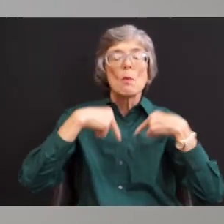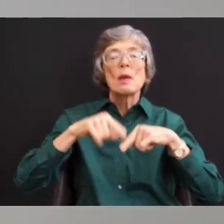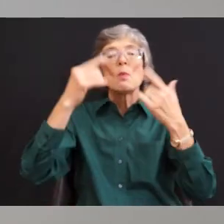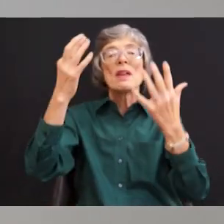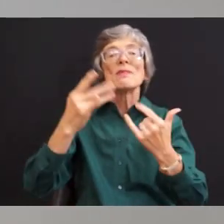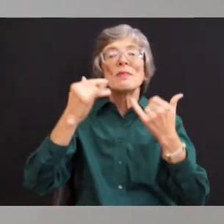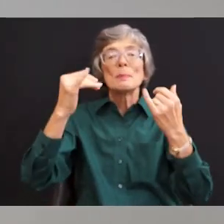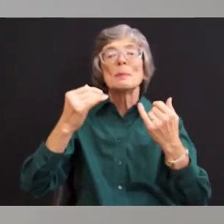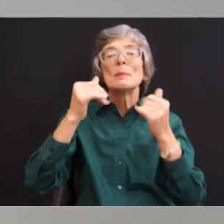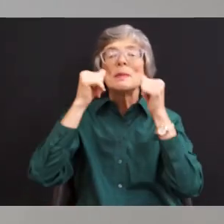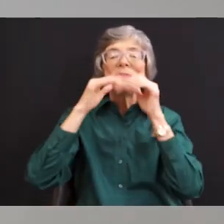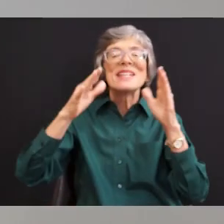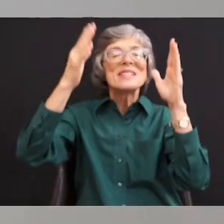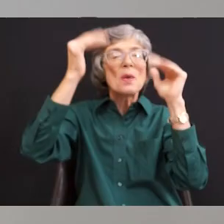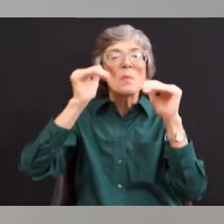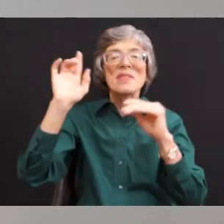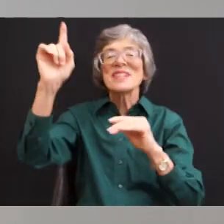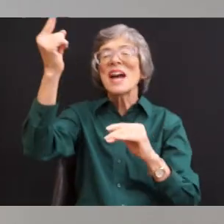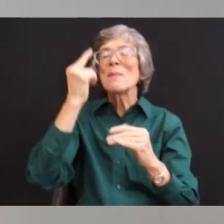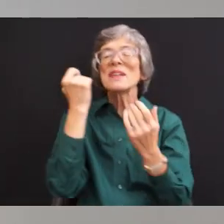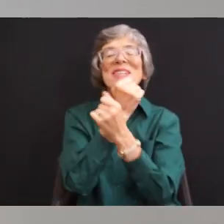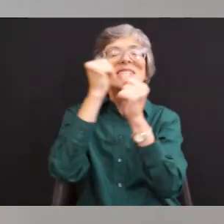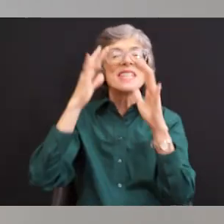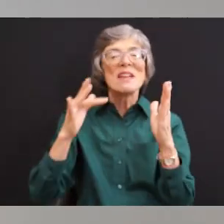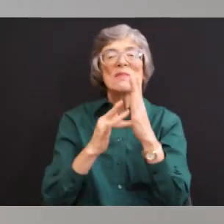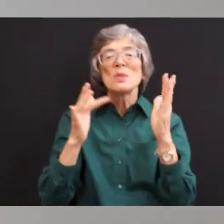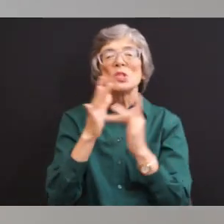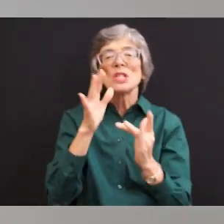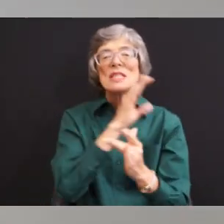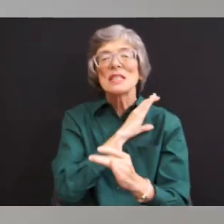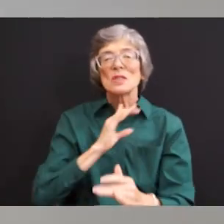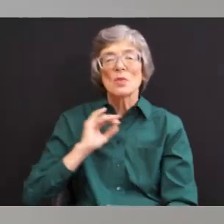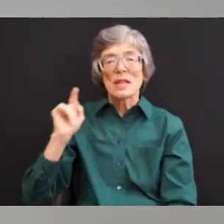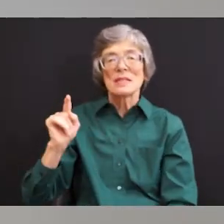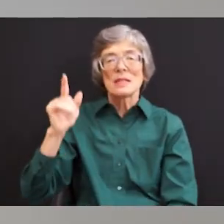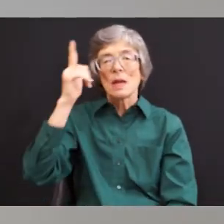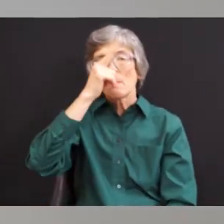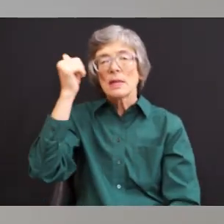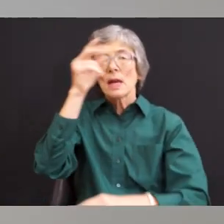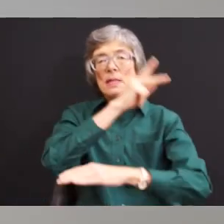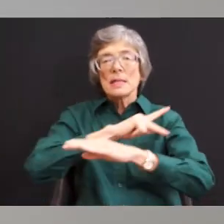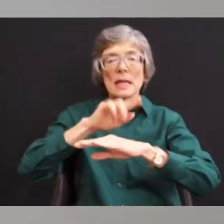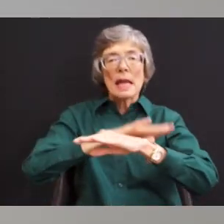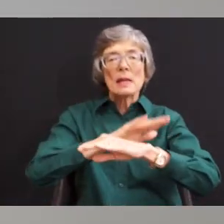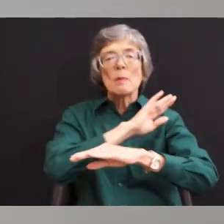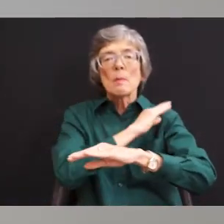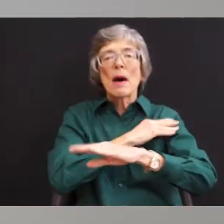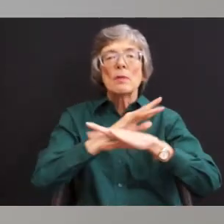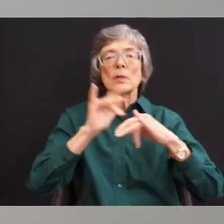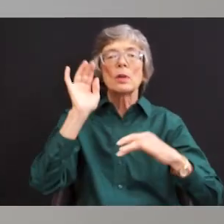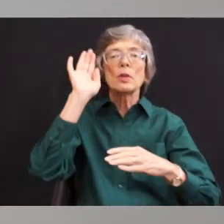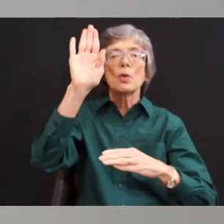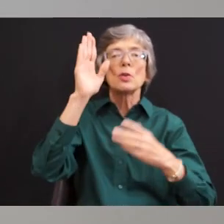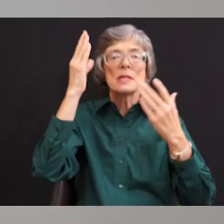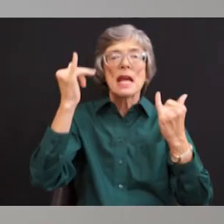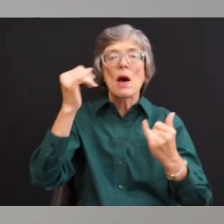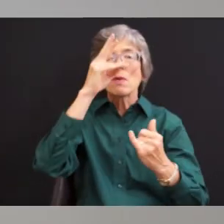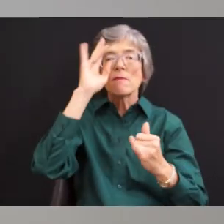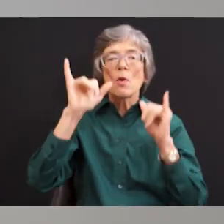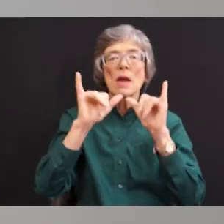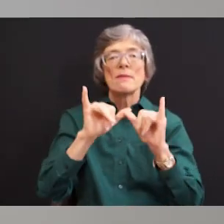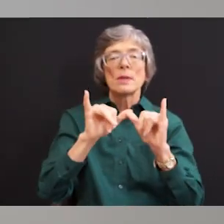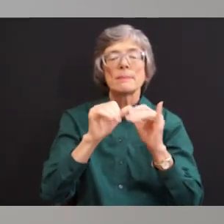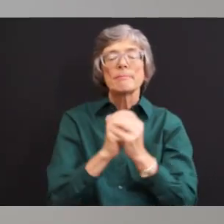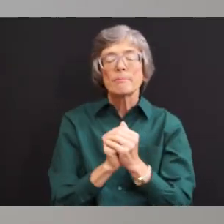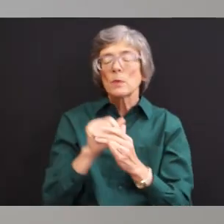await the blessed hope and the coming of our Savior, Jesus Christ. For the kingdom, the power, and the glory are yours, now and forever. Lord Jesus